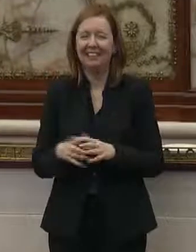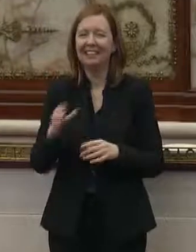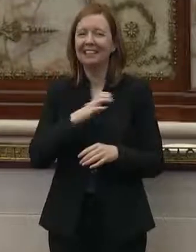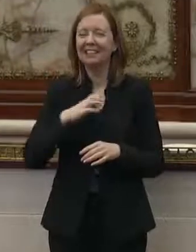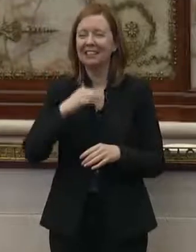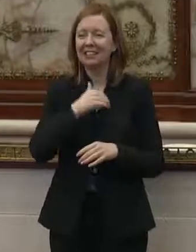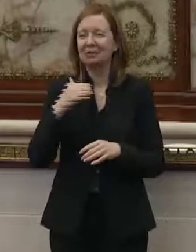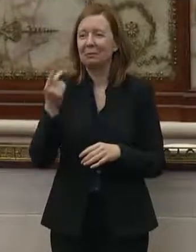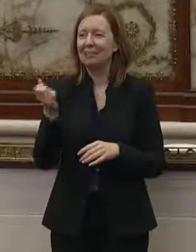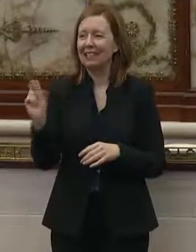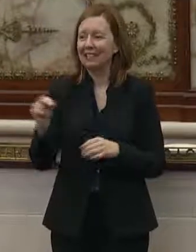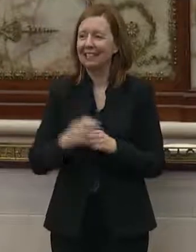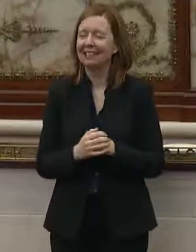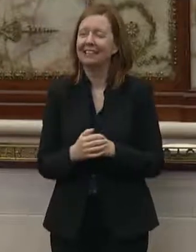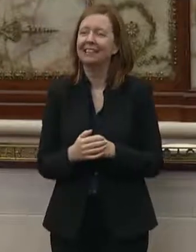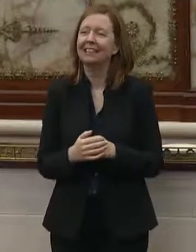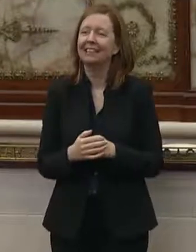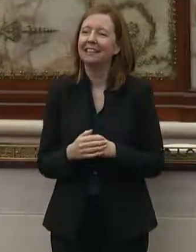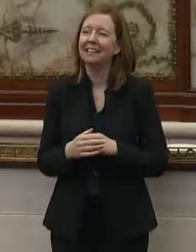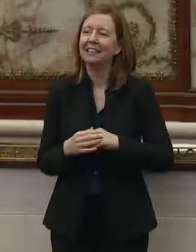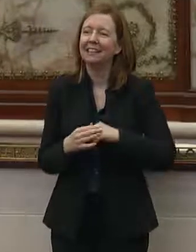Councilmember Heenan.